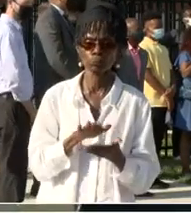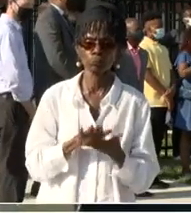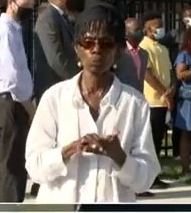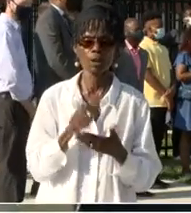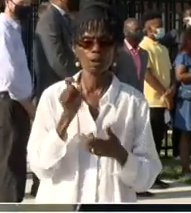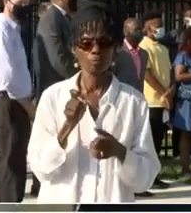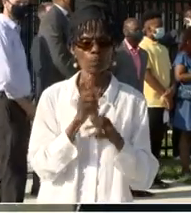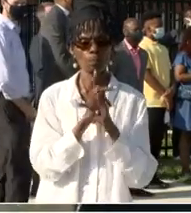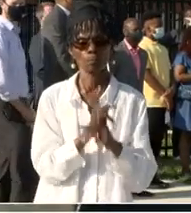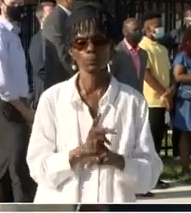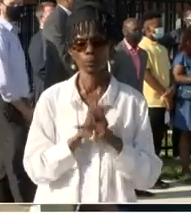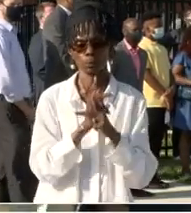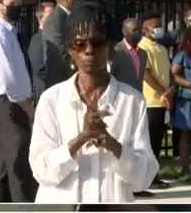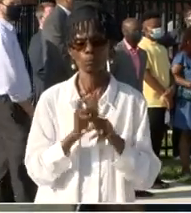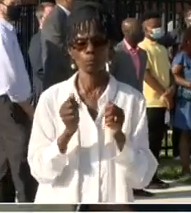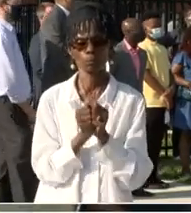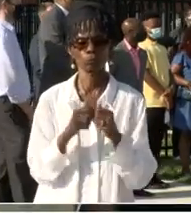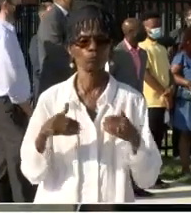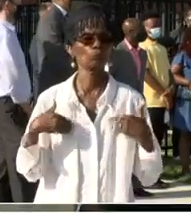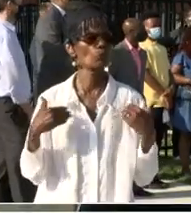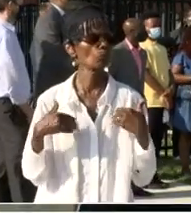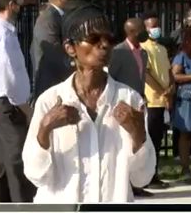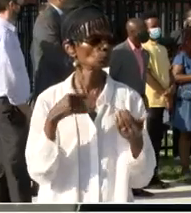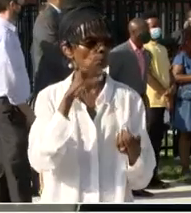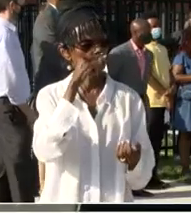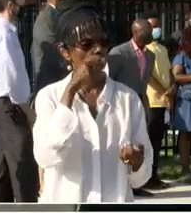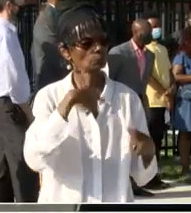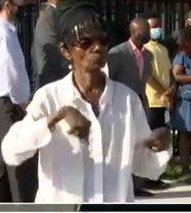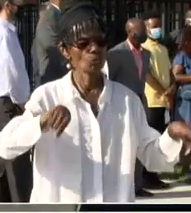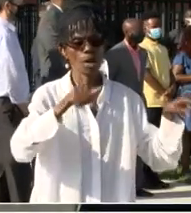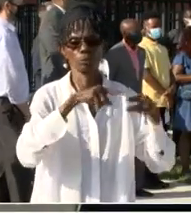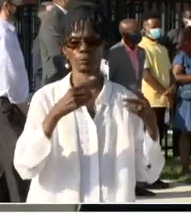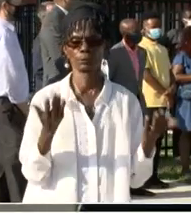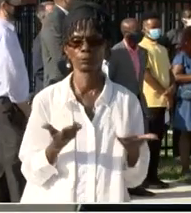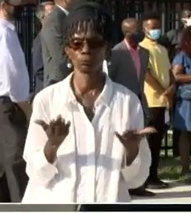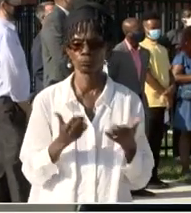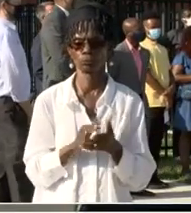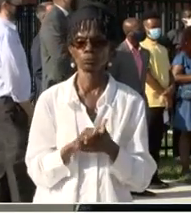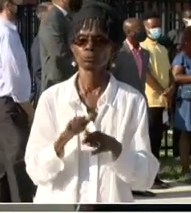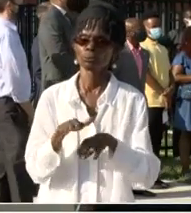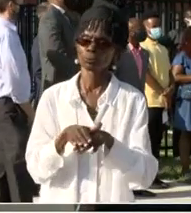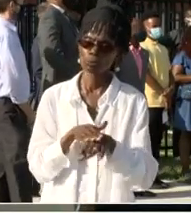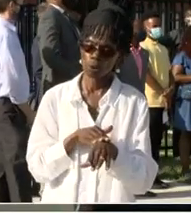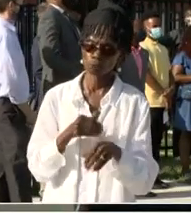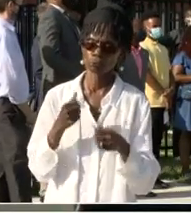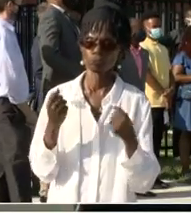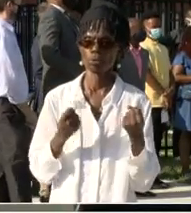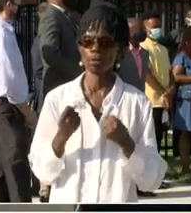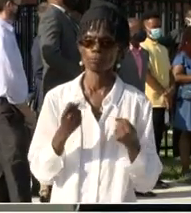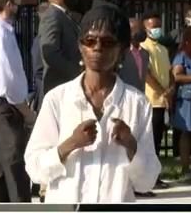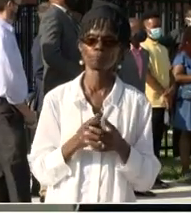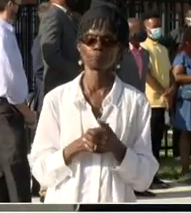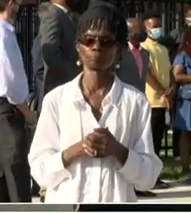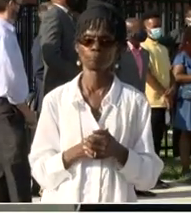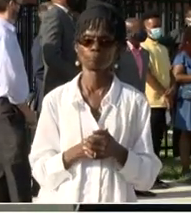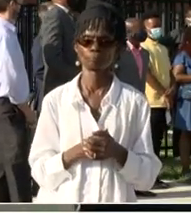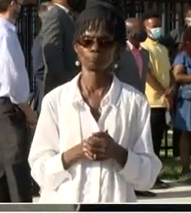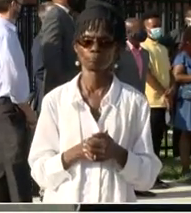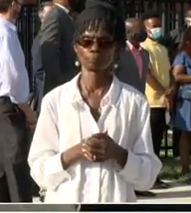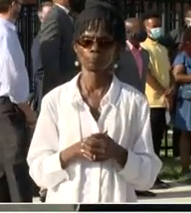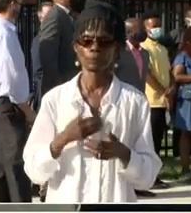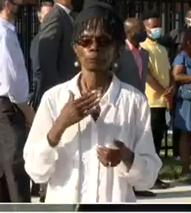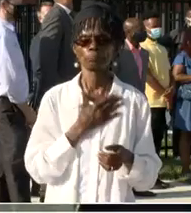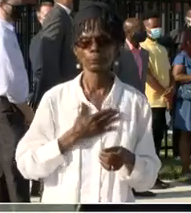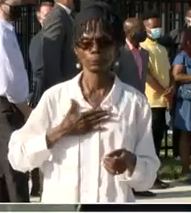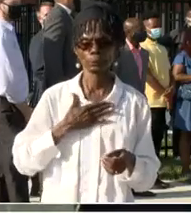walking to school, and you need to be mindful of your speeds and look out for them. And please, please